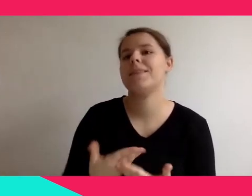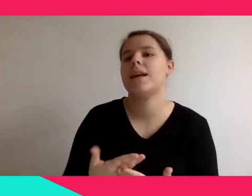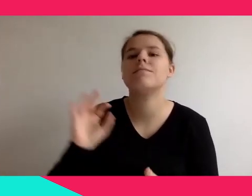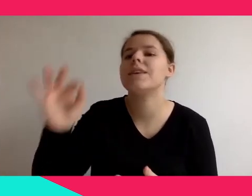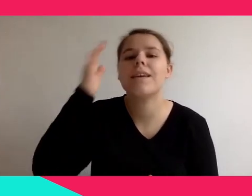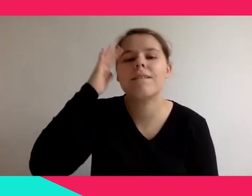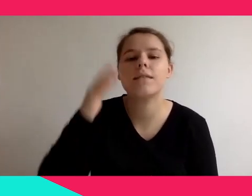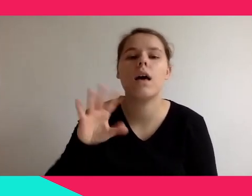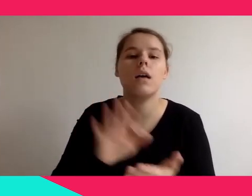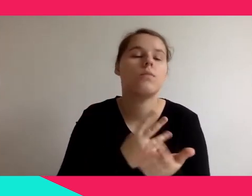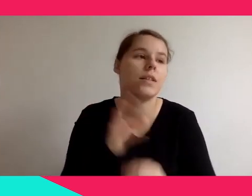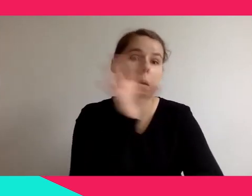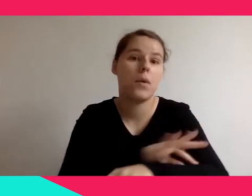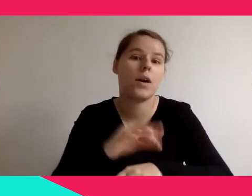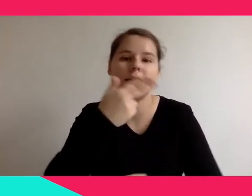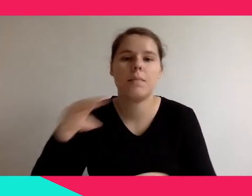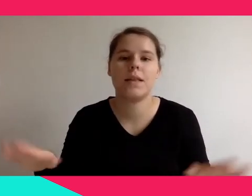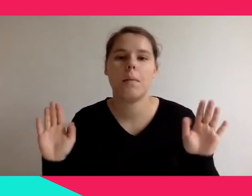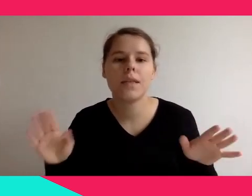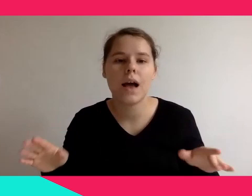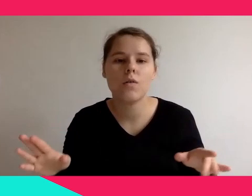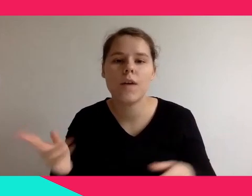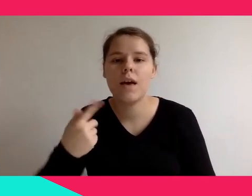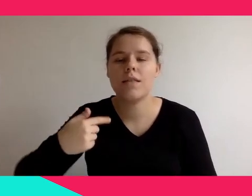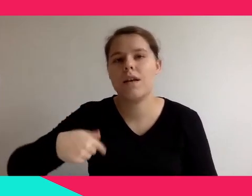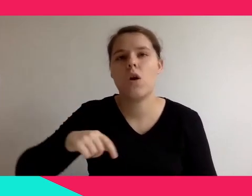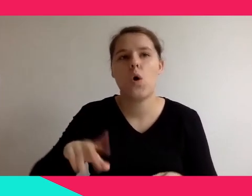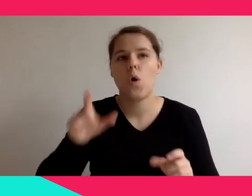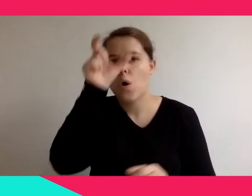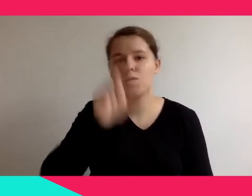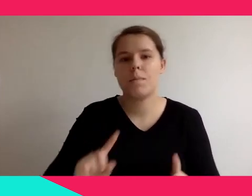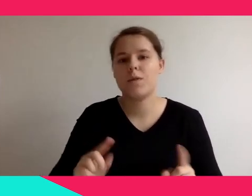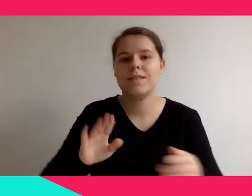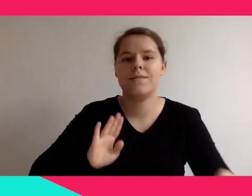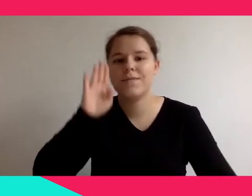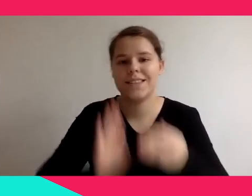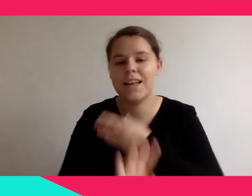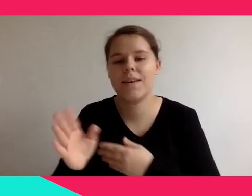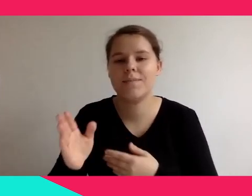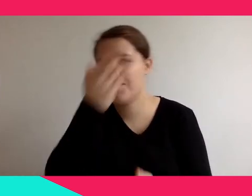about birds. So they would say this is a cupboard with birds on it, but we didn't know if it were tits or